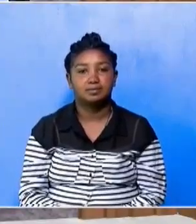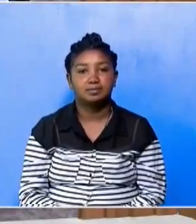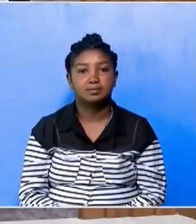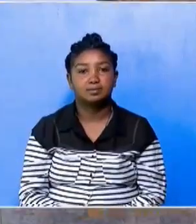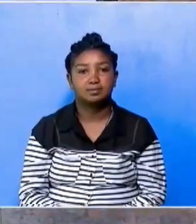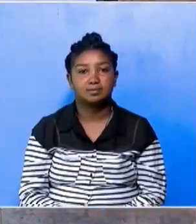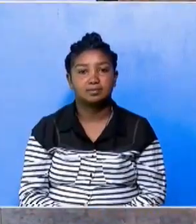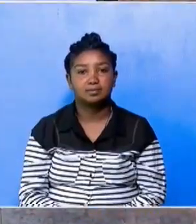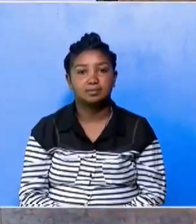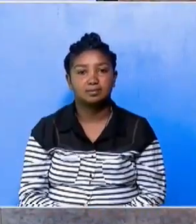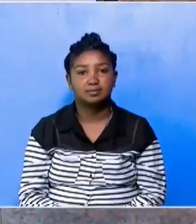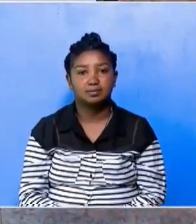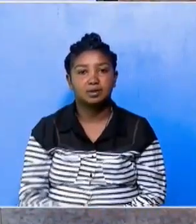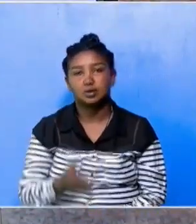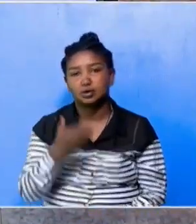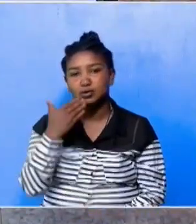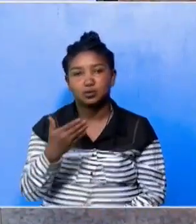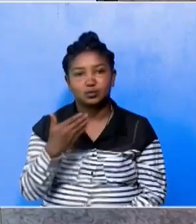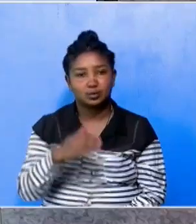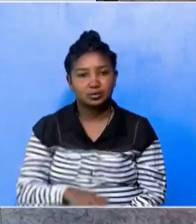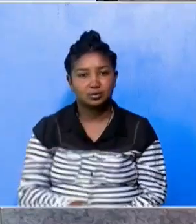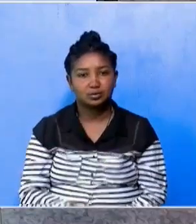Okay? Good.